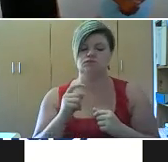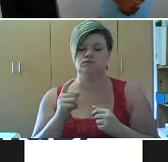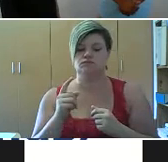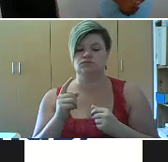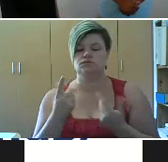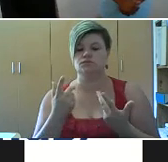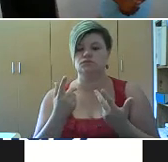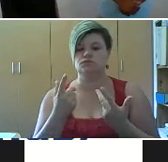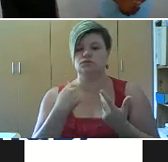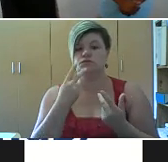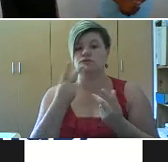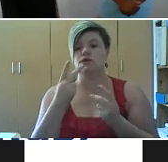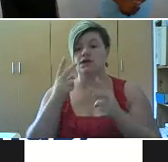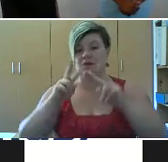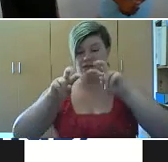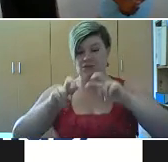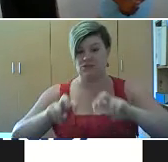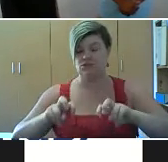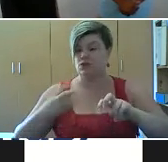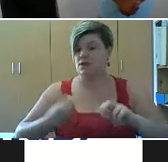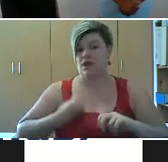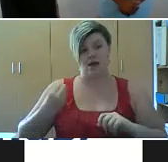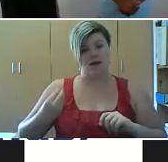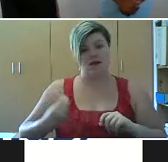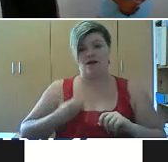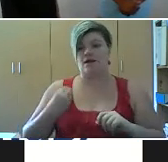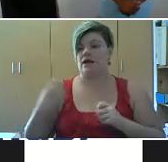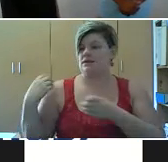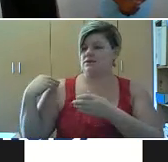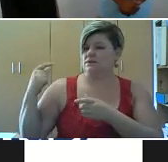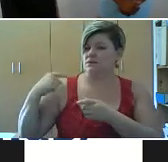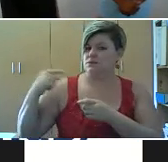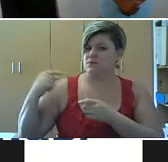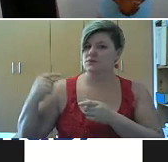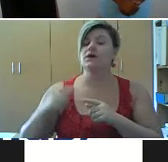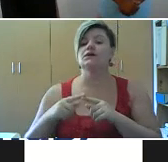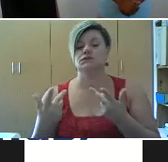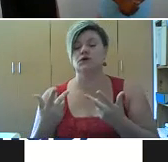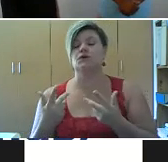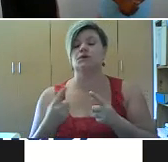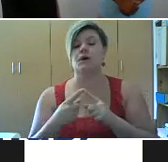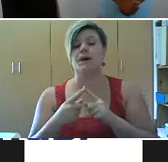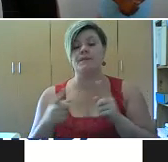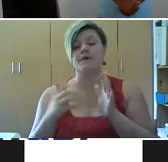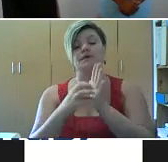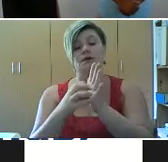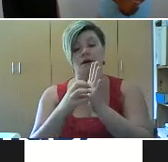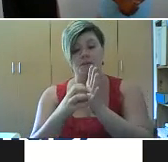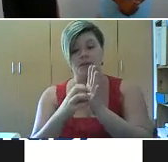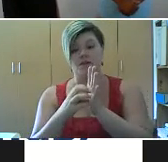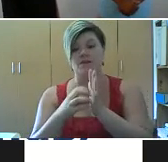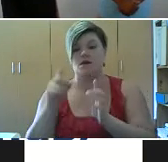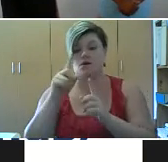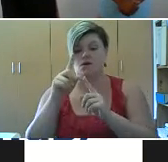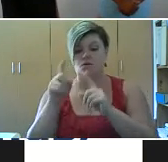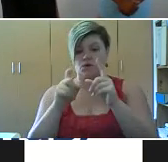know what it is because the research is very young and recent. But yeah, for example, the